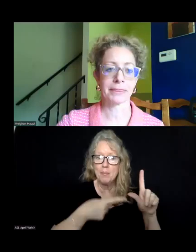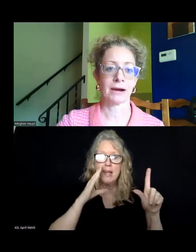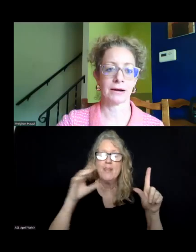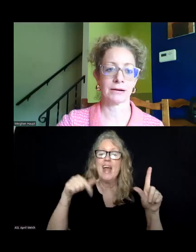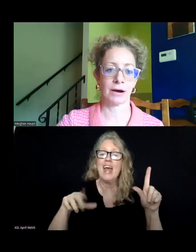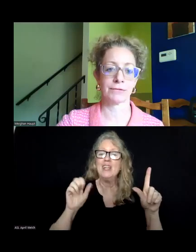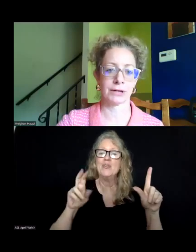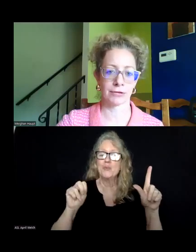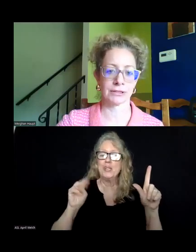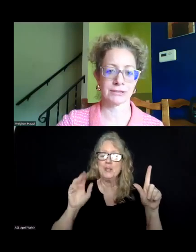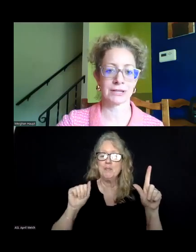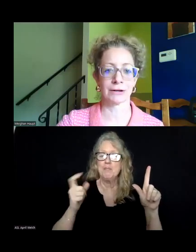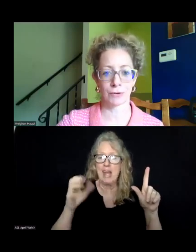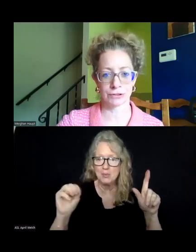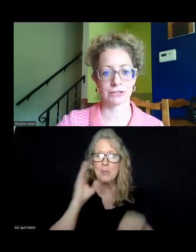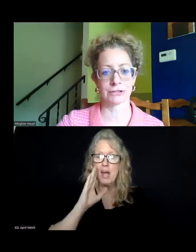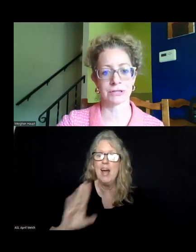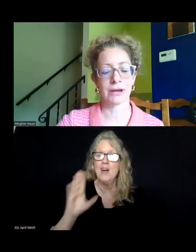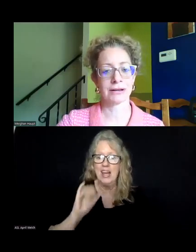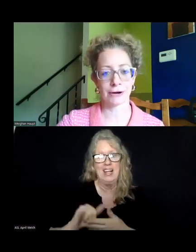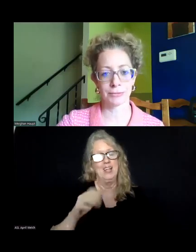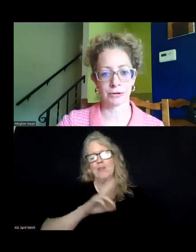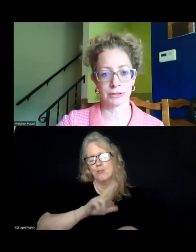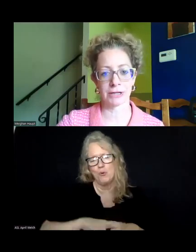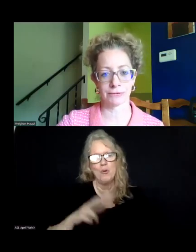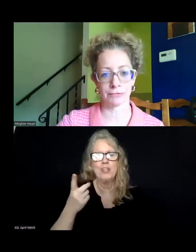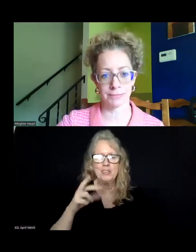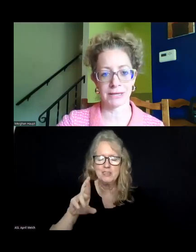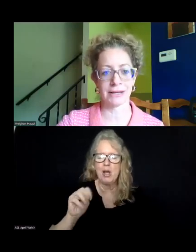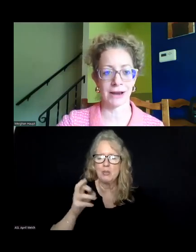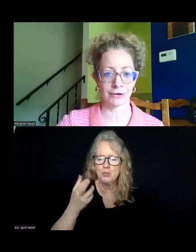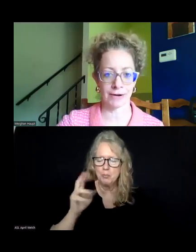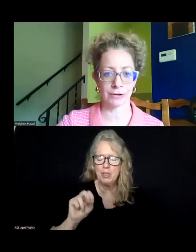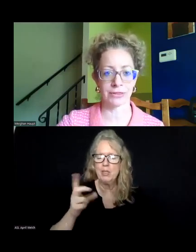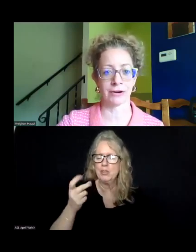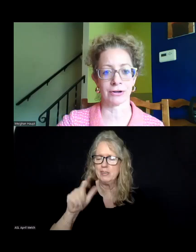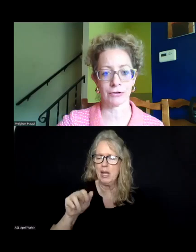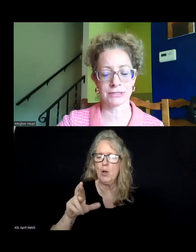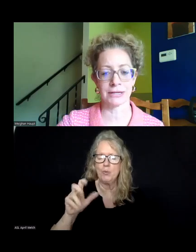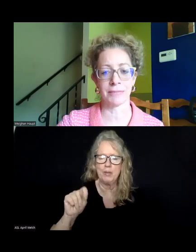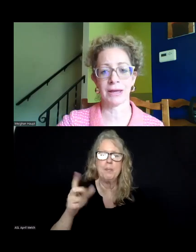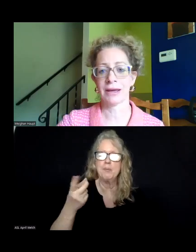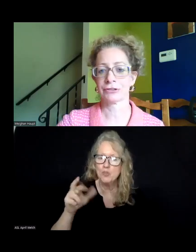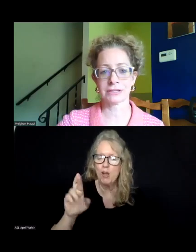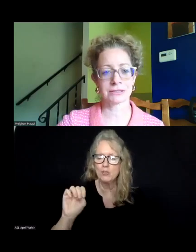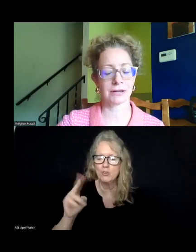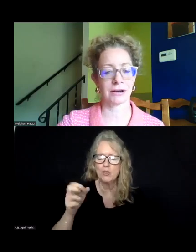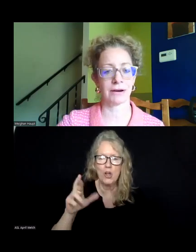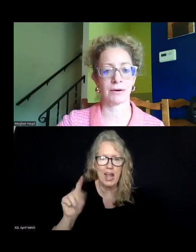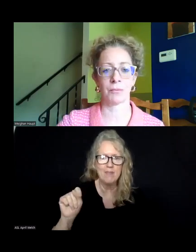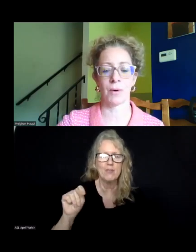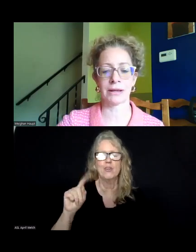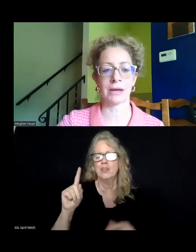Maxima of the Netherlands. And of course, there's Dr. Miriam Delphin-Rittman and Dr. Everett there and her team.